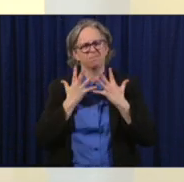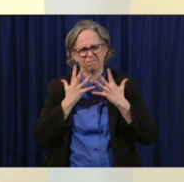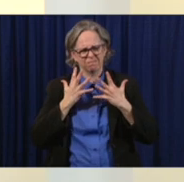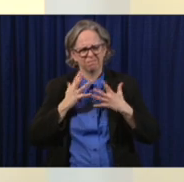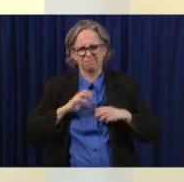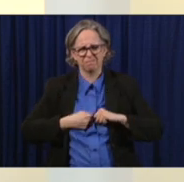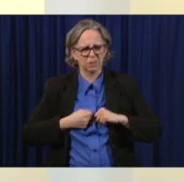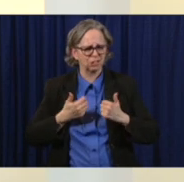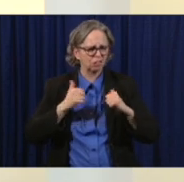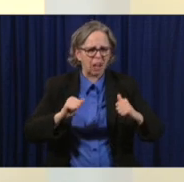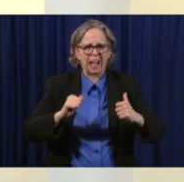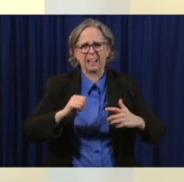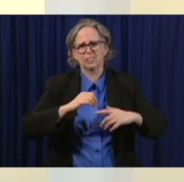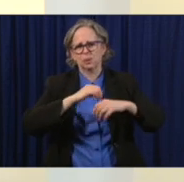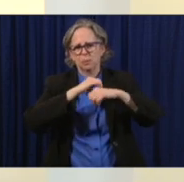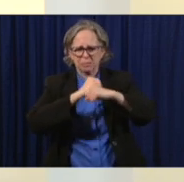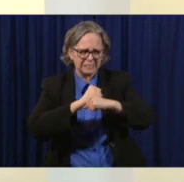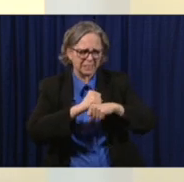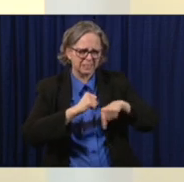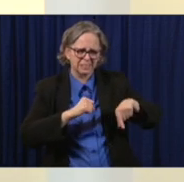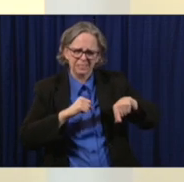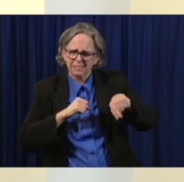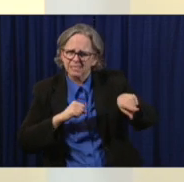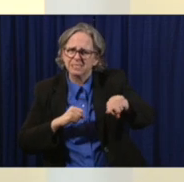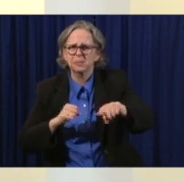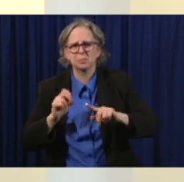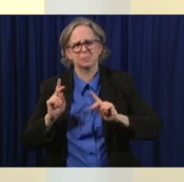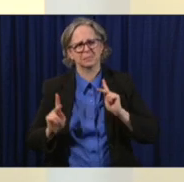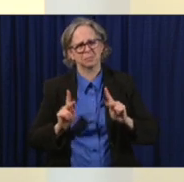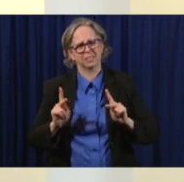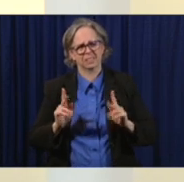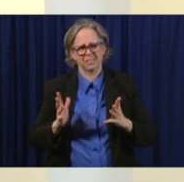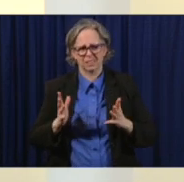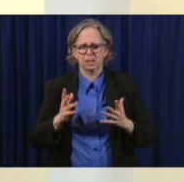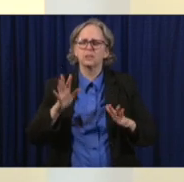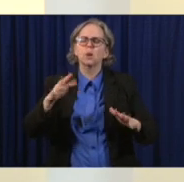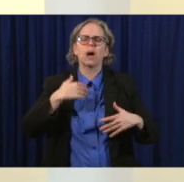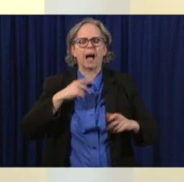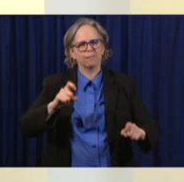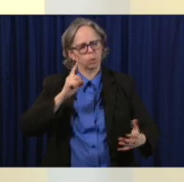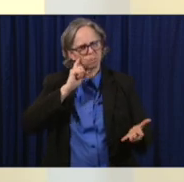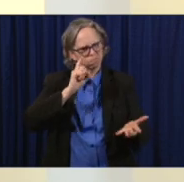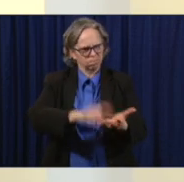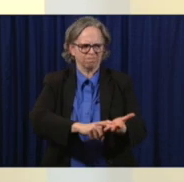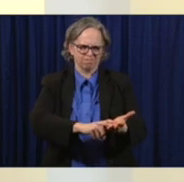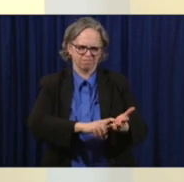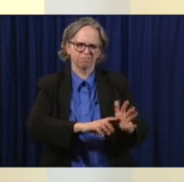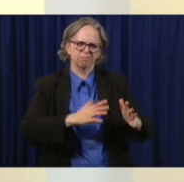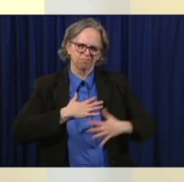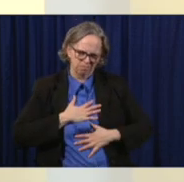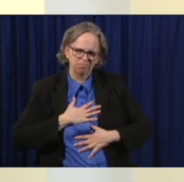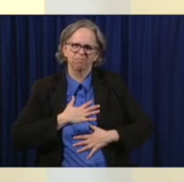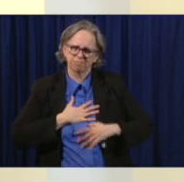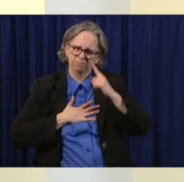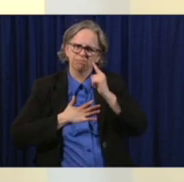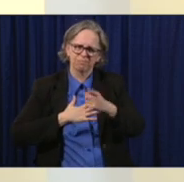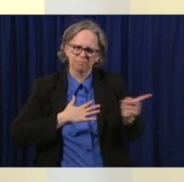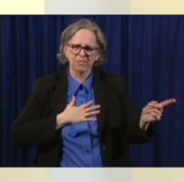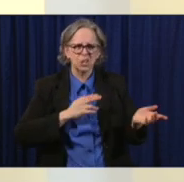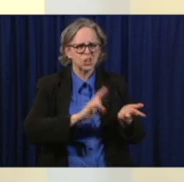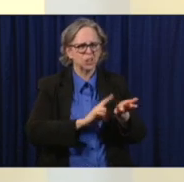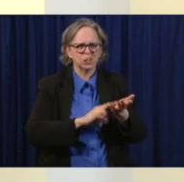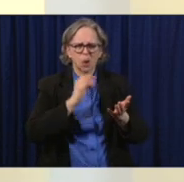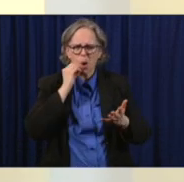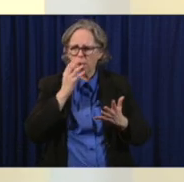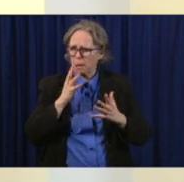people we love. So I just want to acknowledge that. And, you know, a nursing home shouldn't be ashamed to have a case. The number one